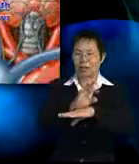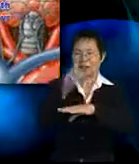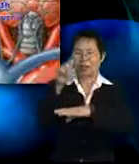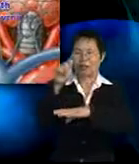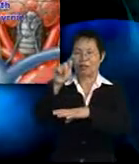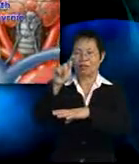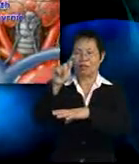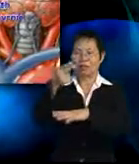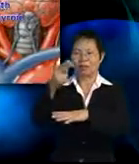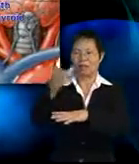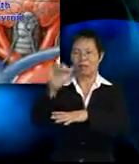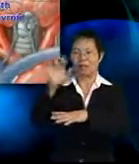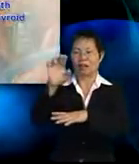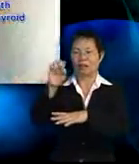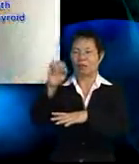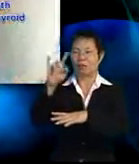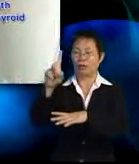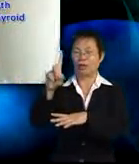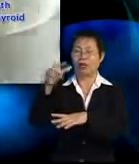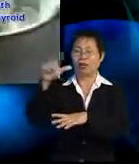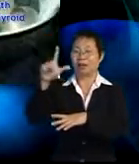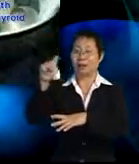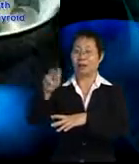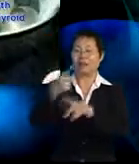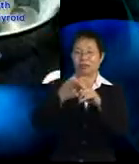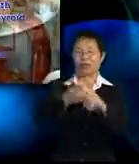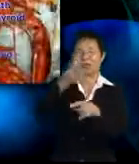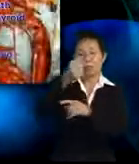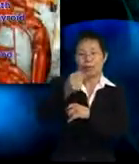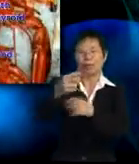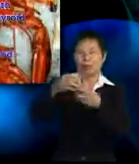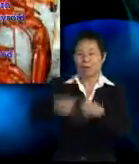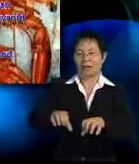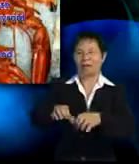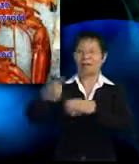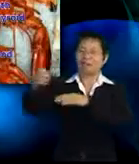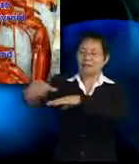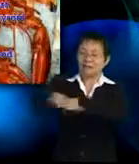gland. Source, milk, eggs, seafood.